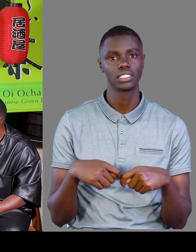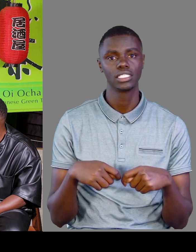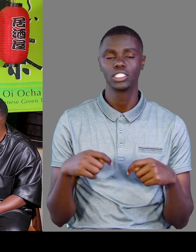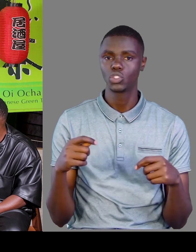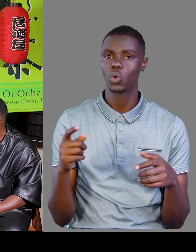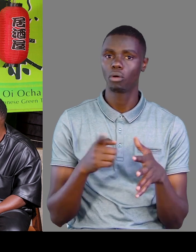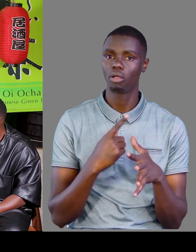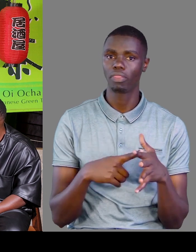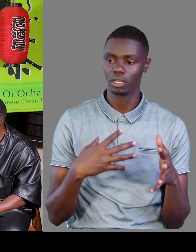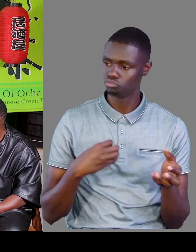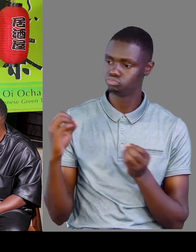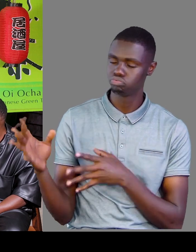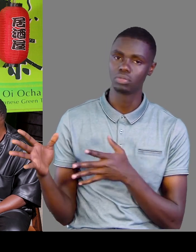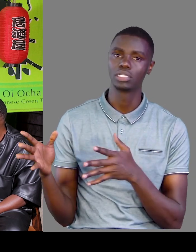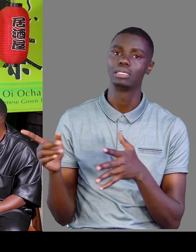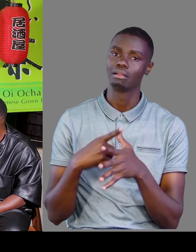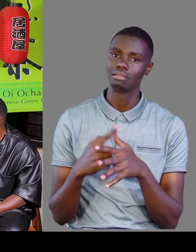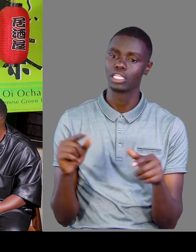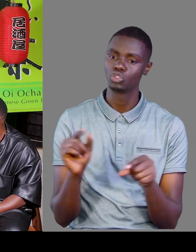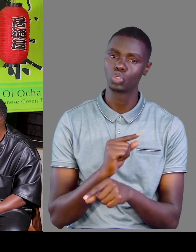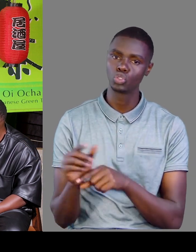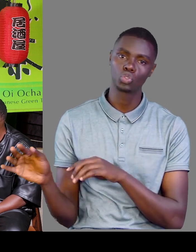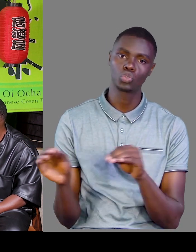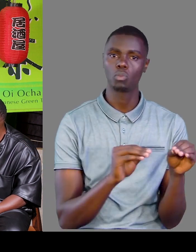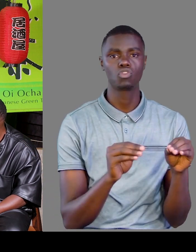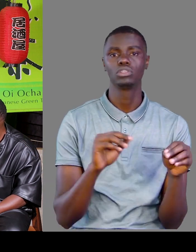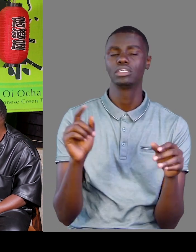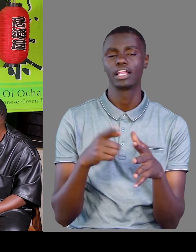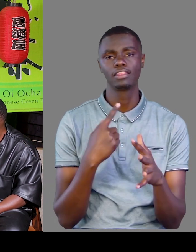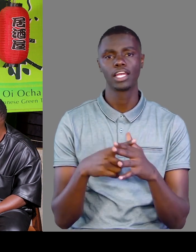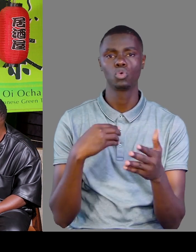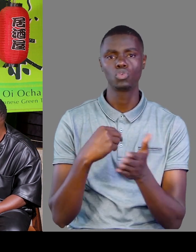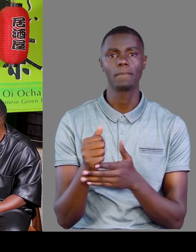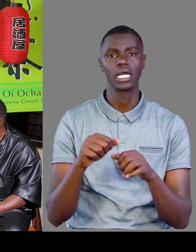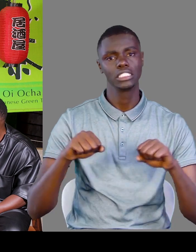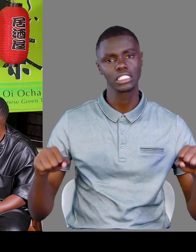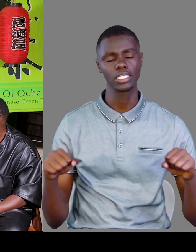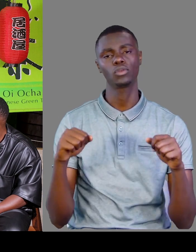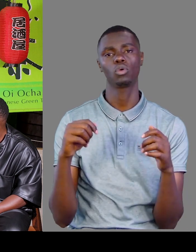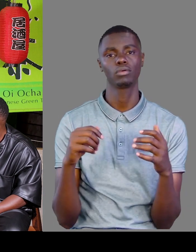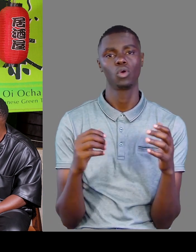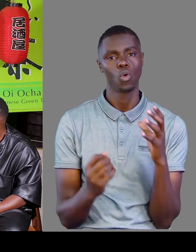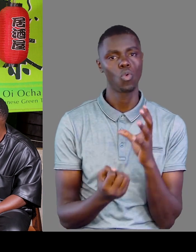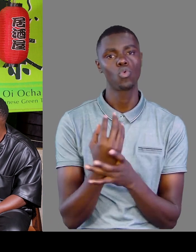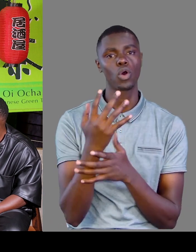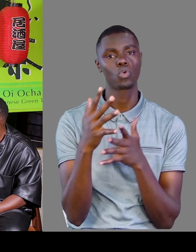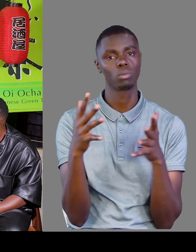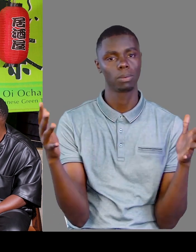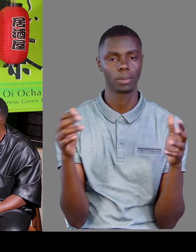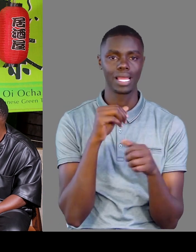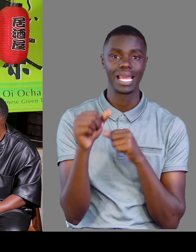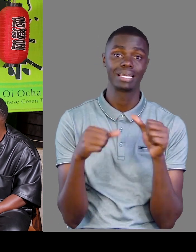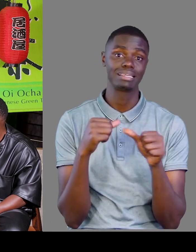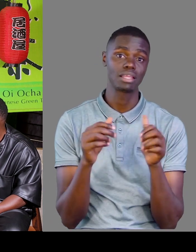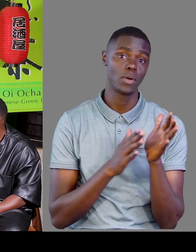unapeana. Within no time umehama, within no time umebuy kitu. So unaenda ukiendelea. But